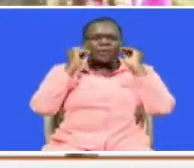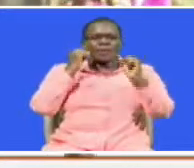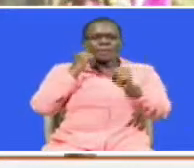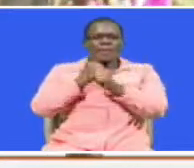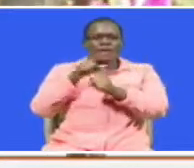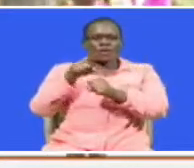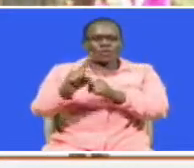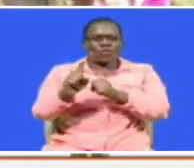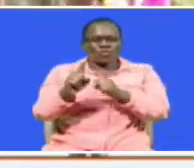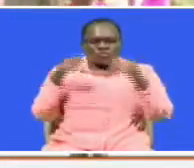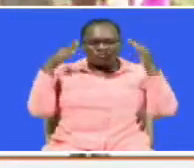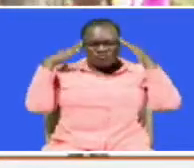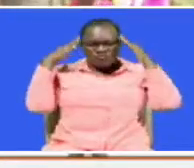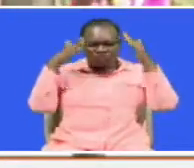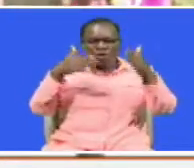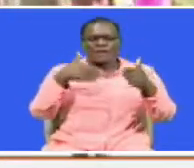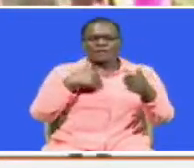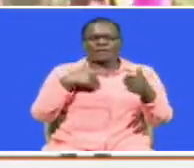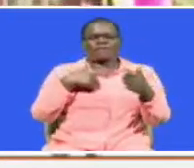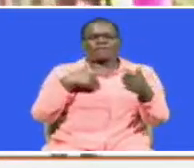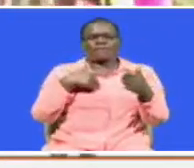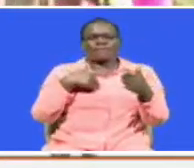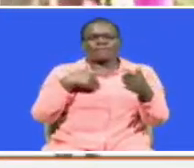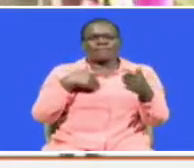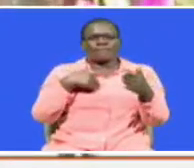Nafanya una stay focused, you concentrate.